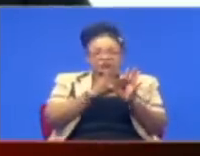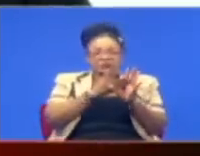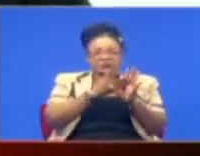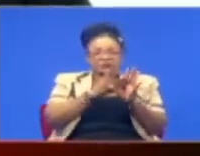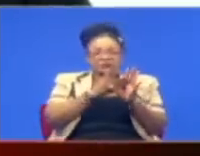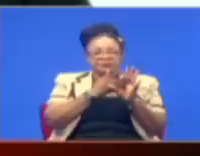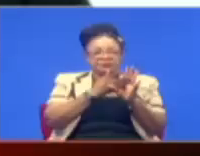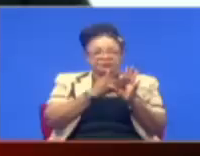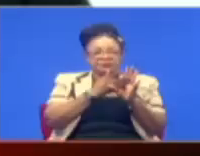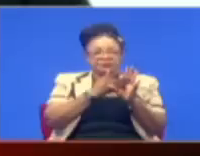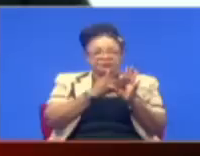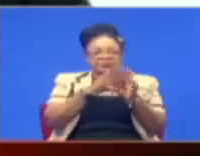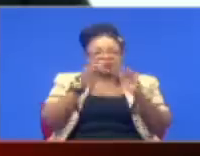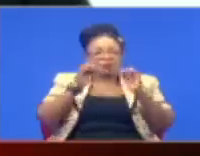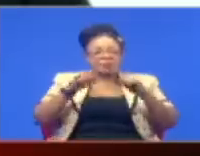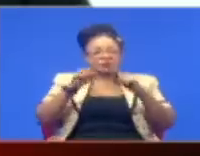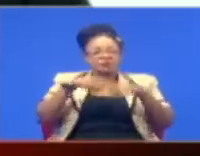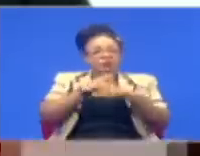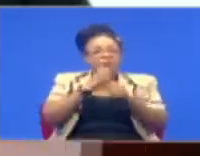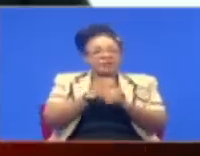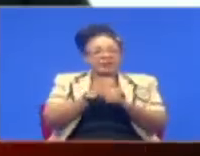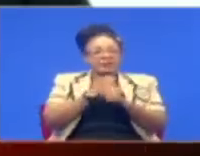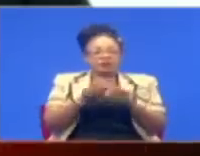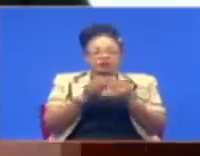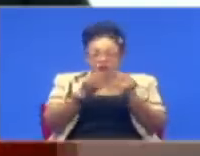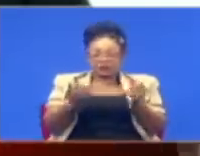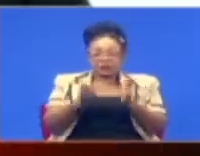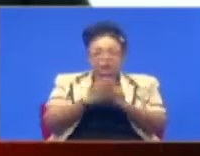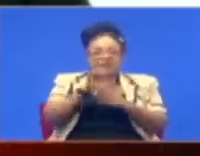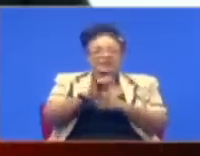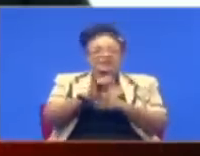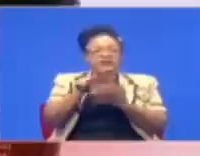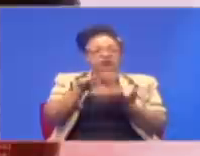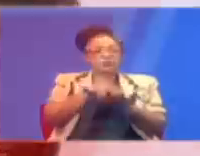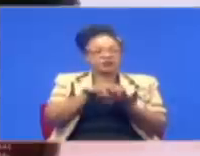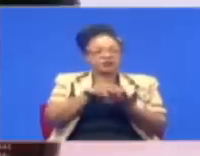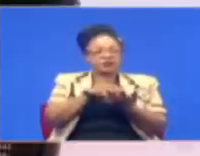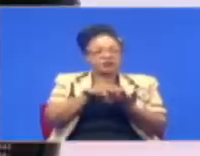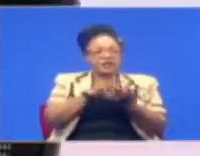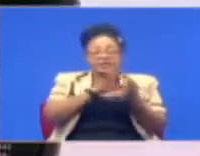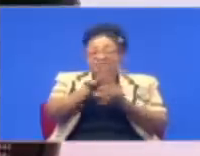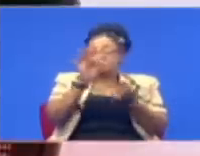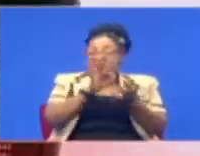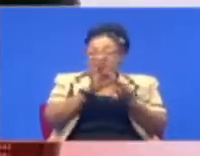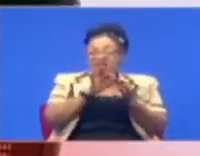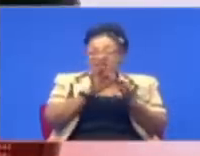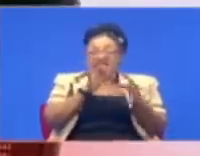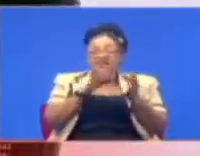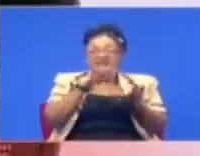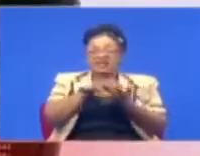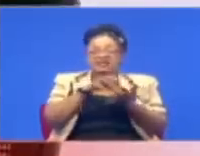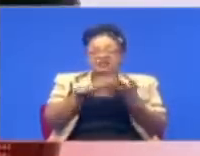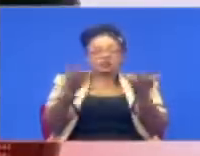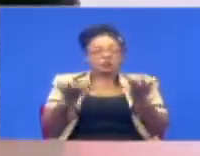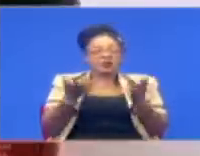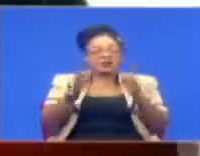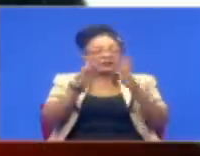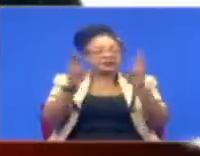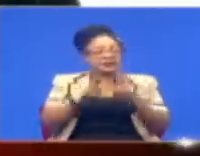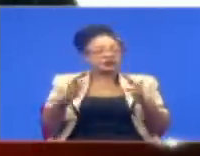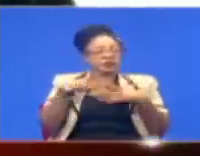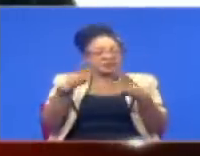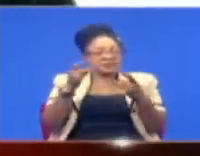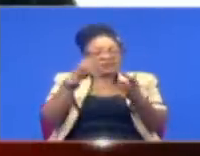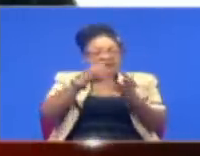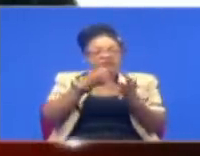one intervention you would make to deal with this kind of situation, particularly in this kind of cases where international interests are